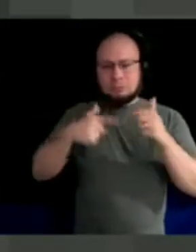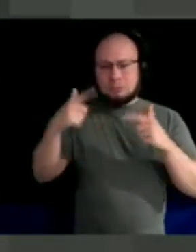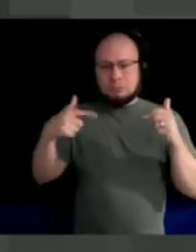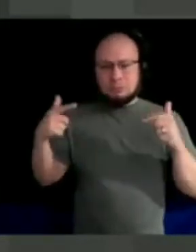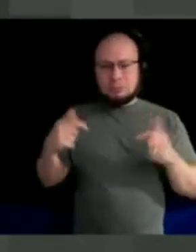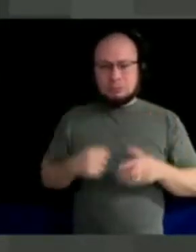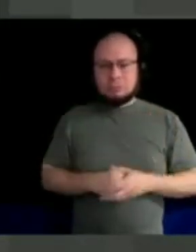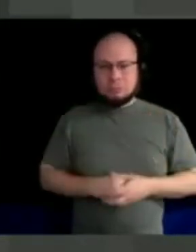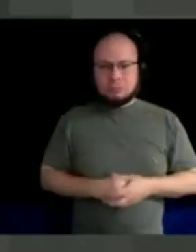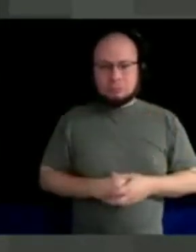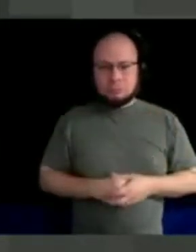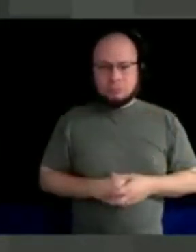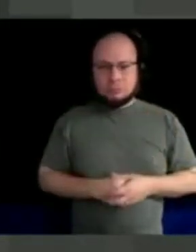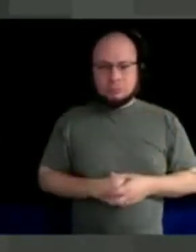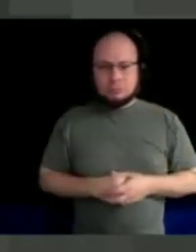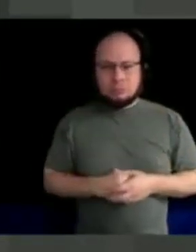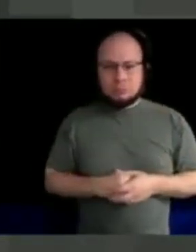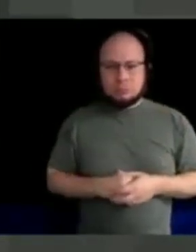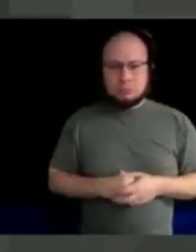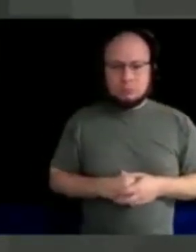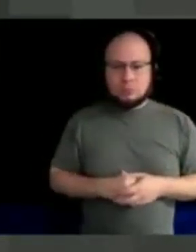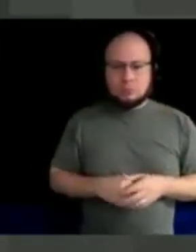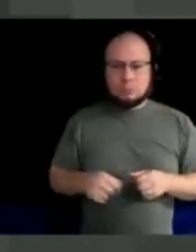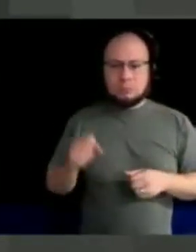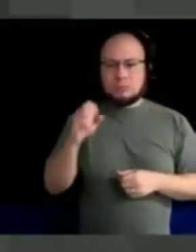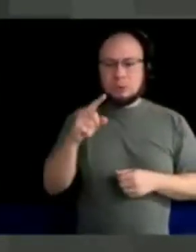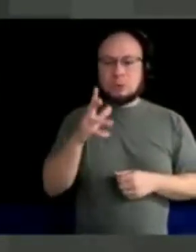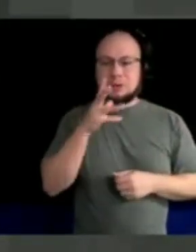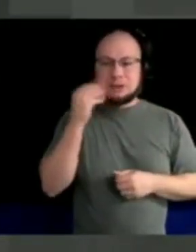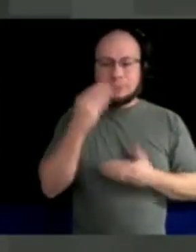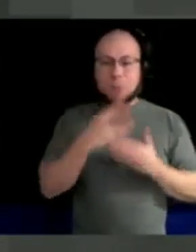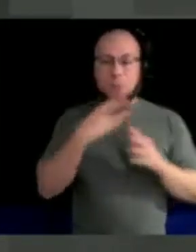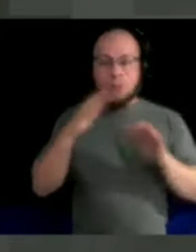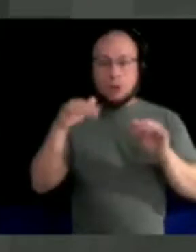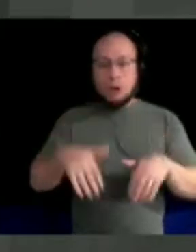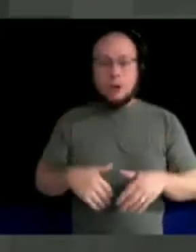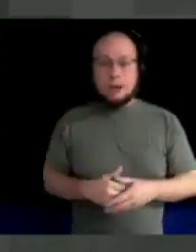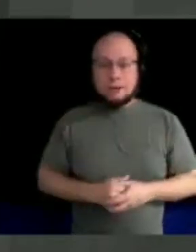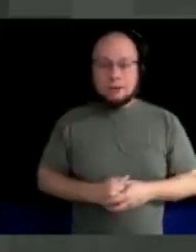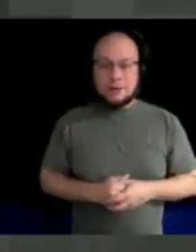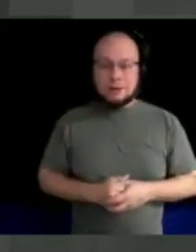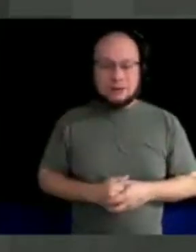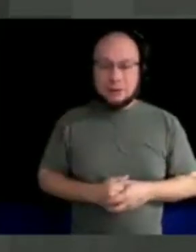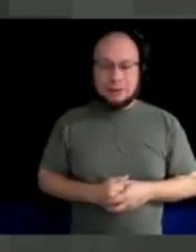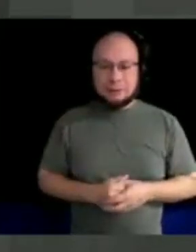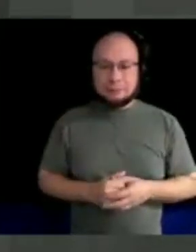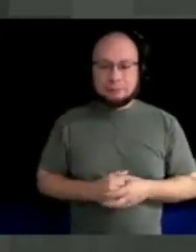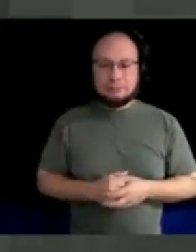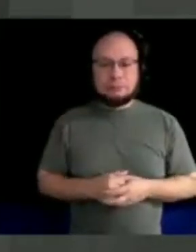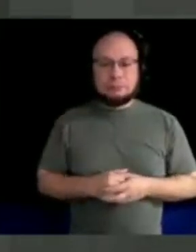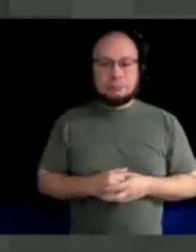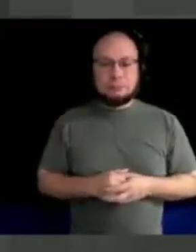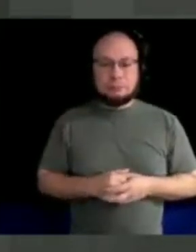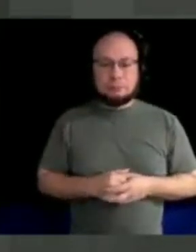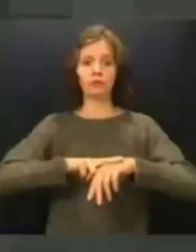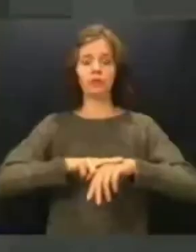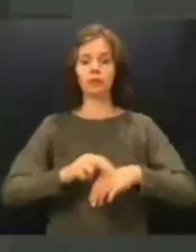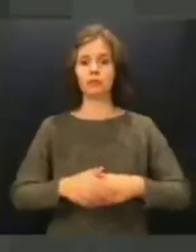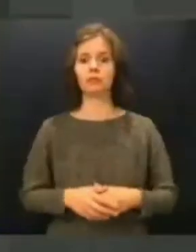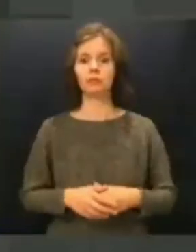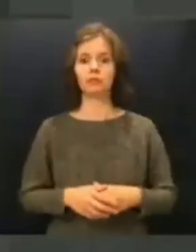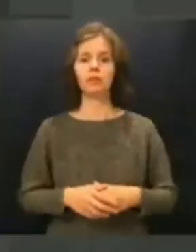generated waterfalls, which is so pretty. And it also kind of gives like new ways to traverse the